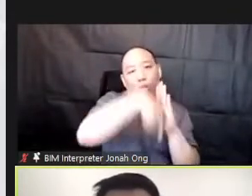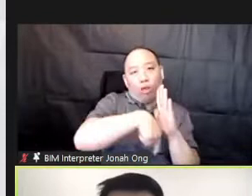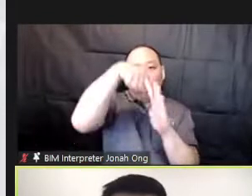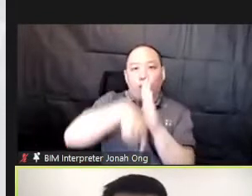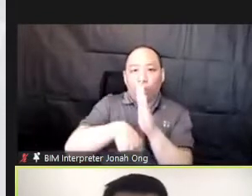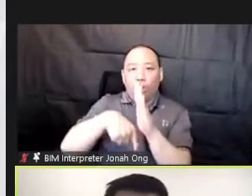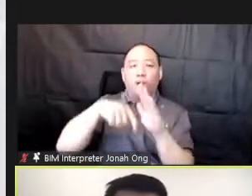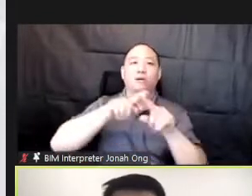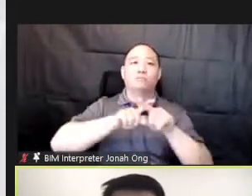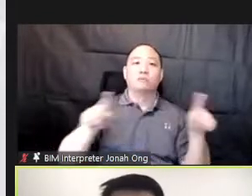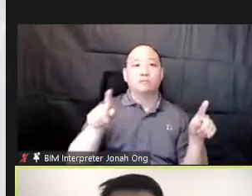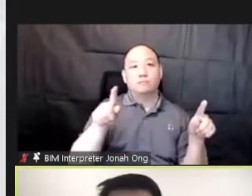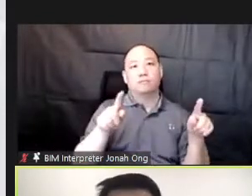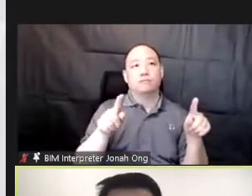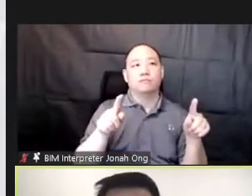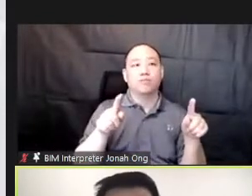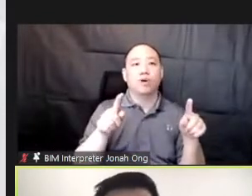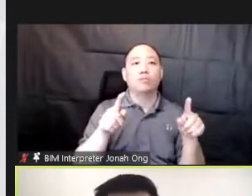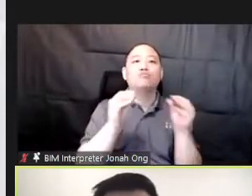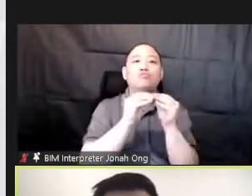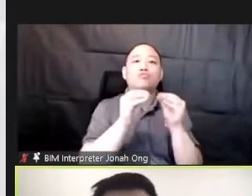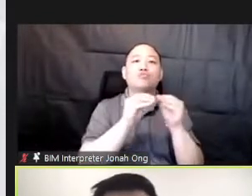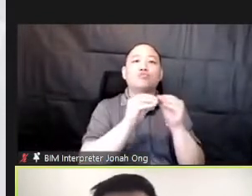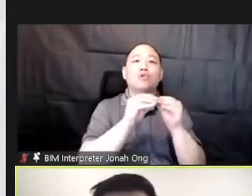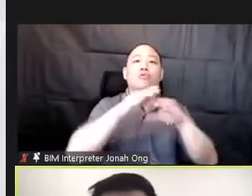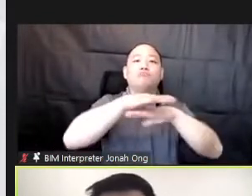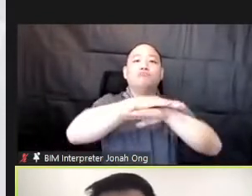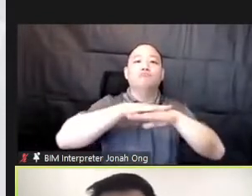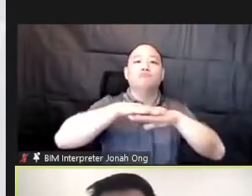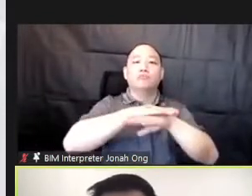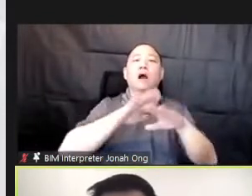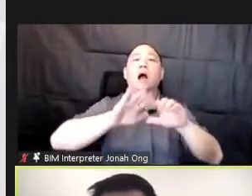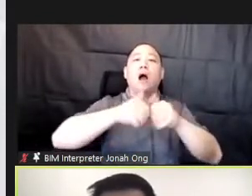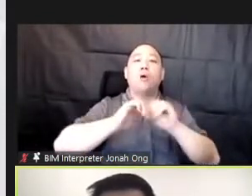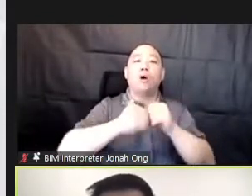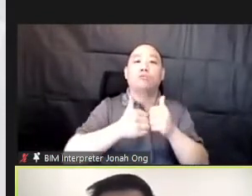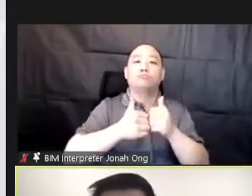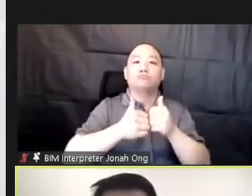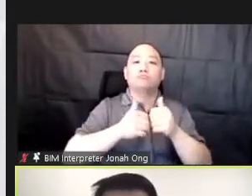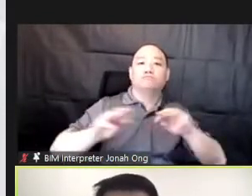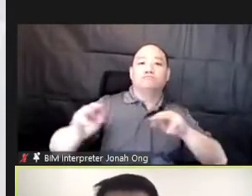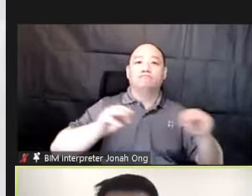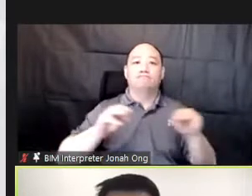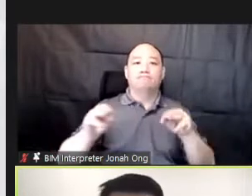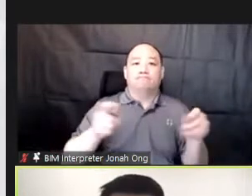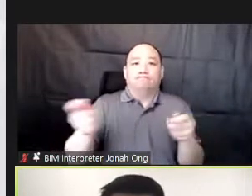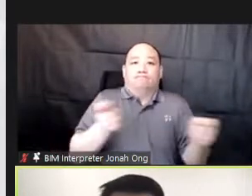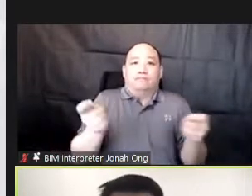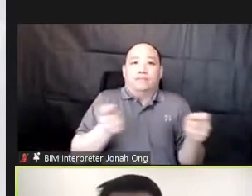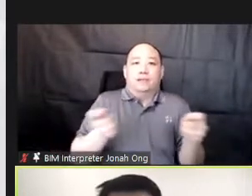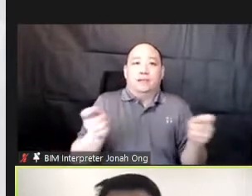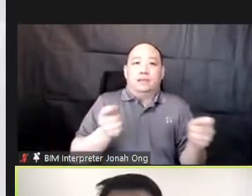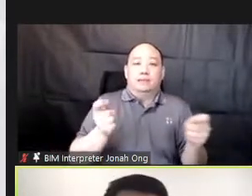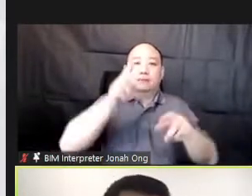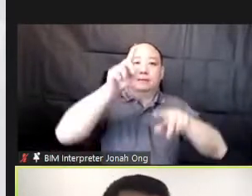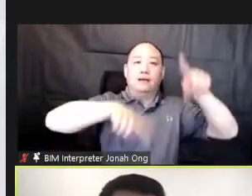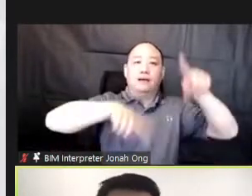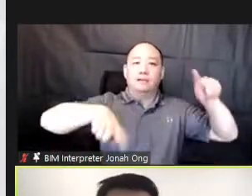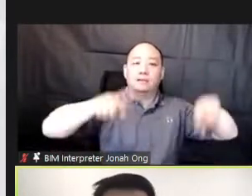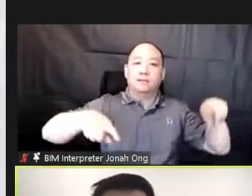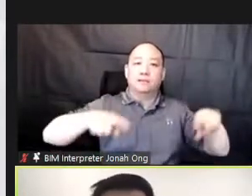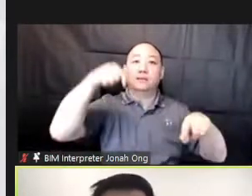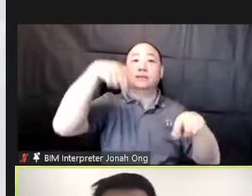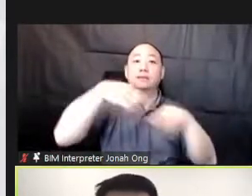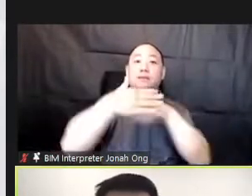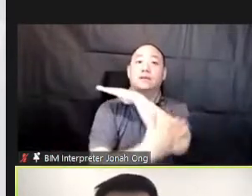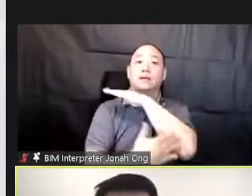but I'm going to talk a bit more about how do we properly manage diversity as a country, and more specifically